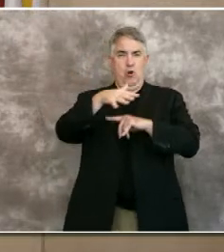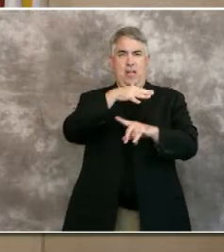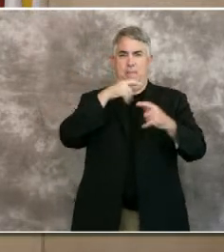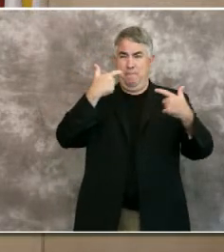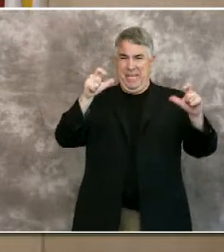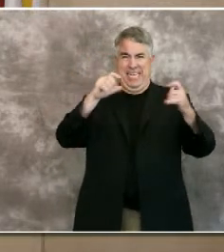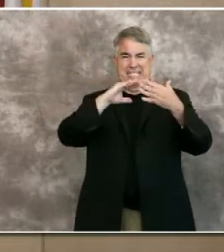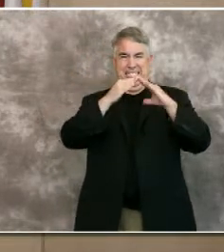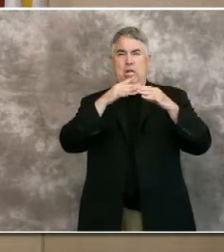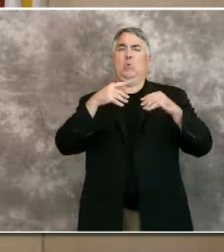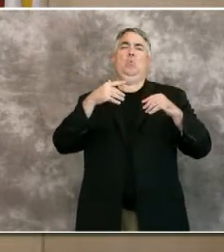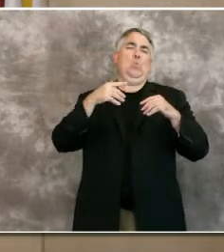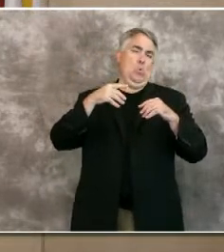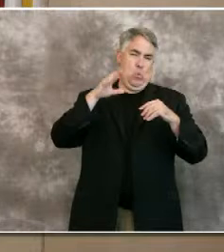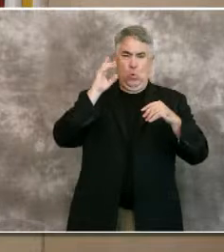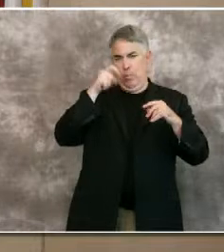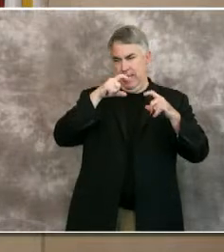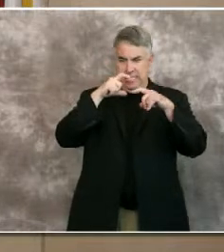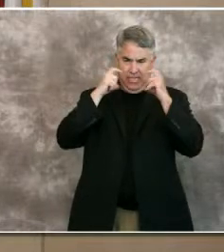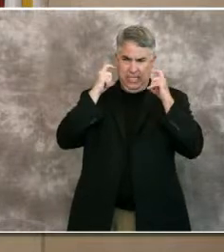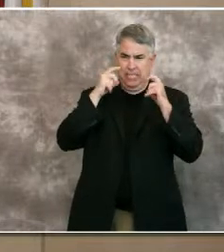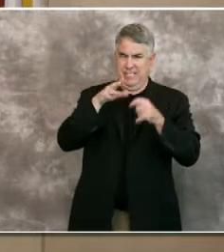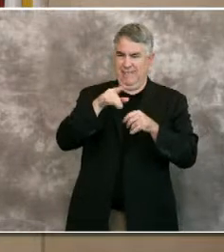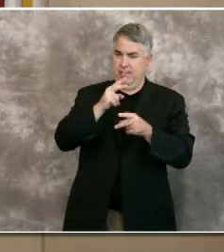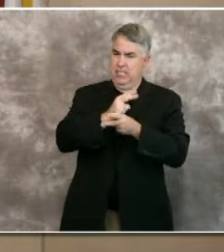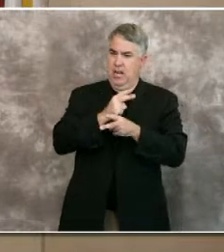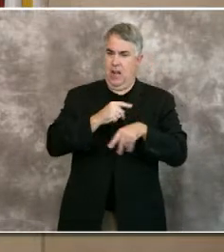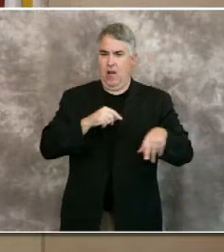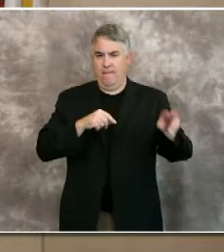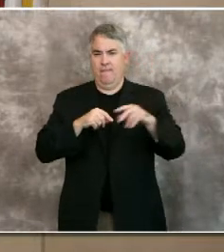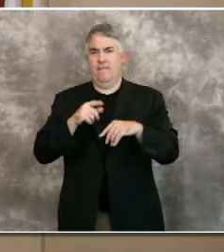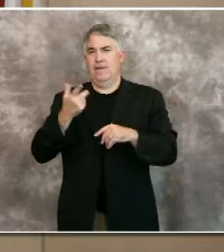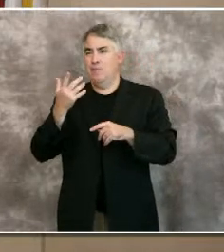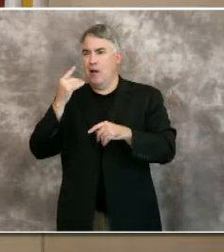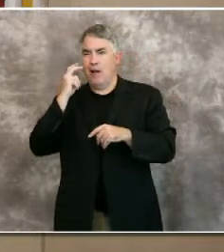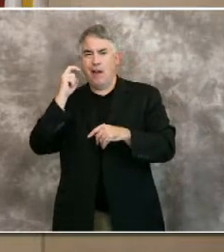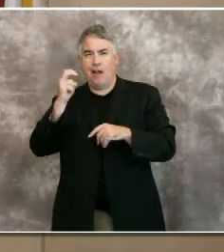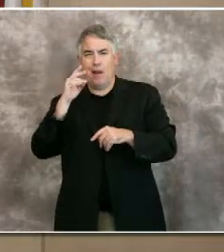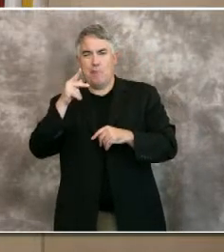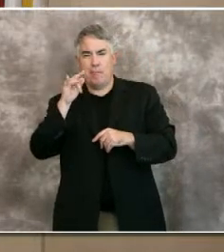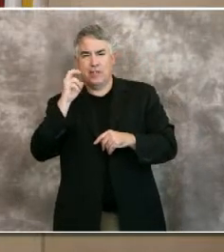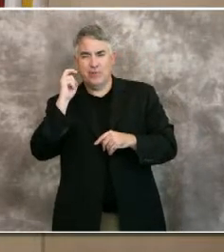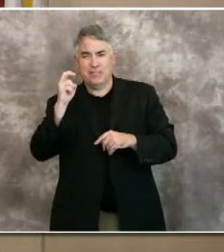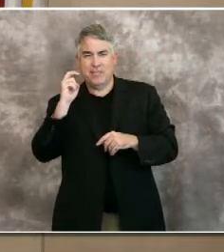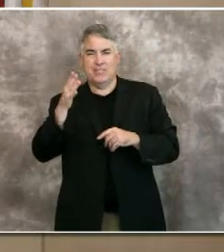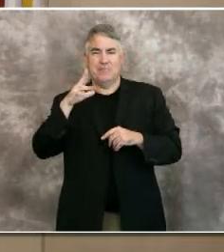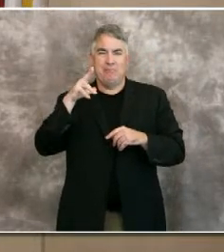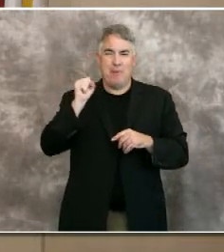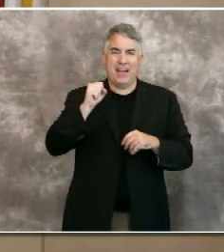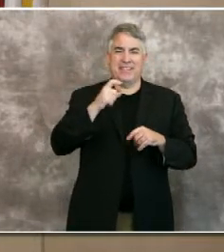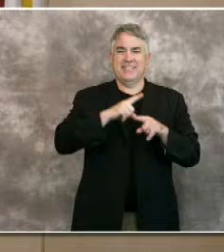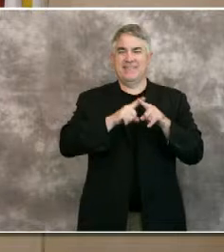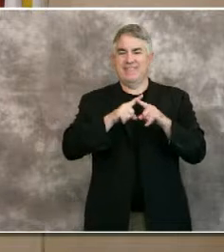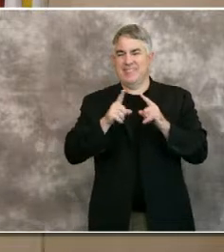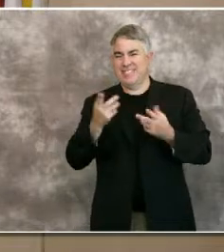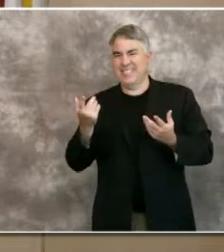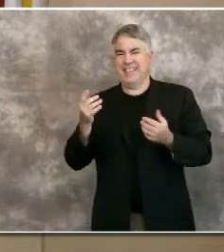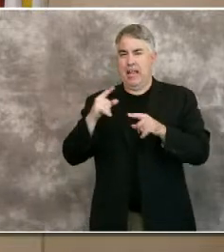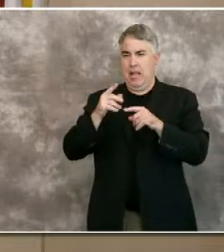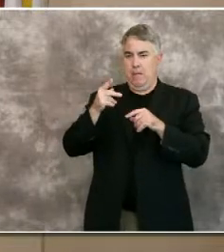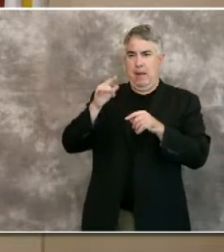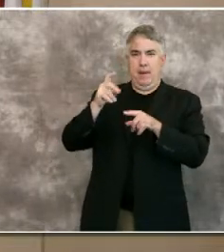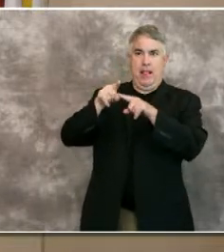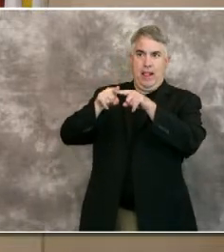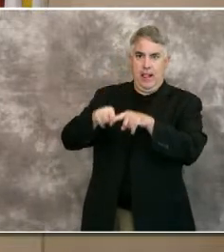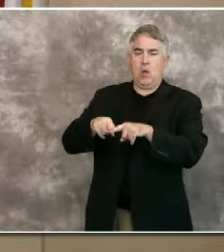settings, public transportation, interacting with the public, and while outdoors in public